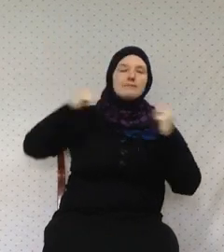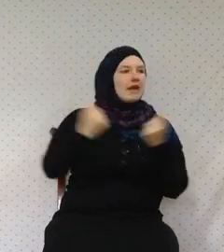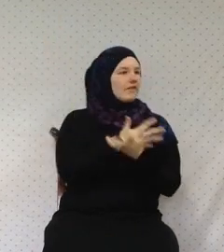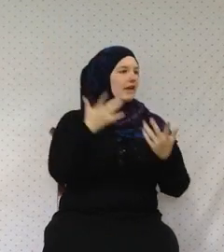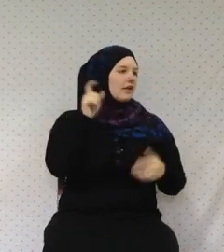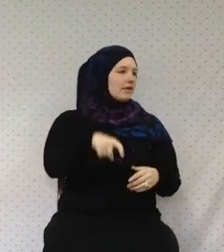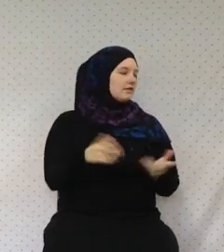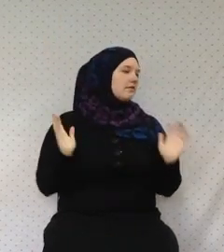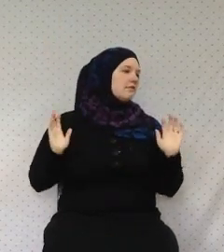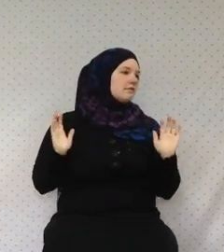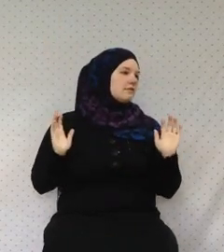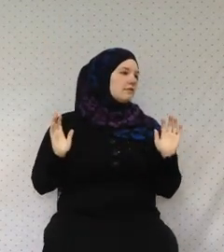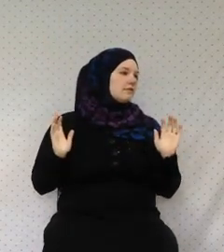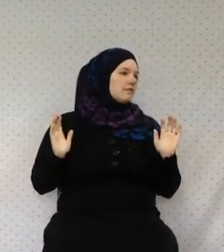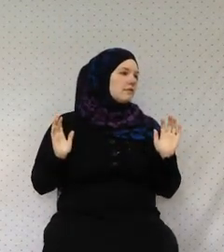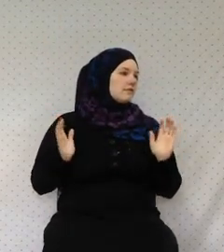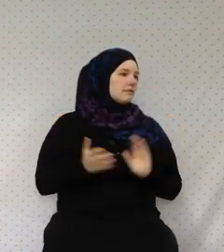what I used to have."